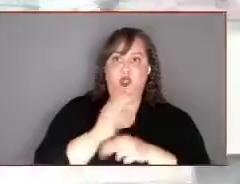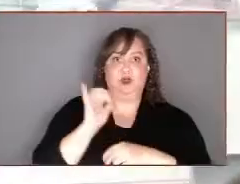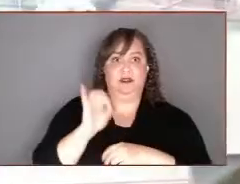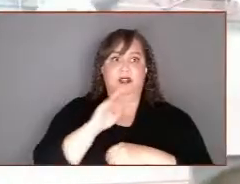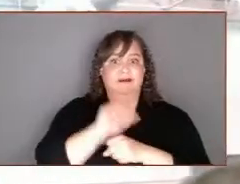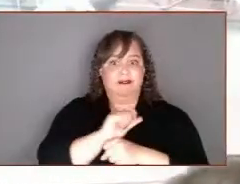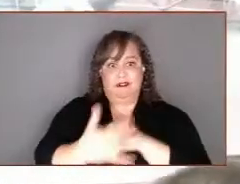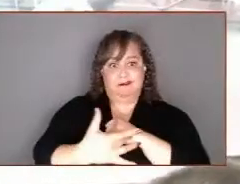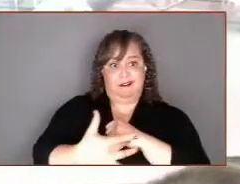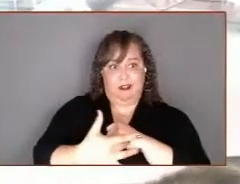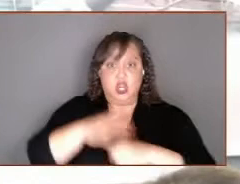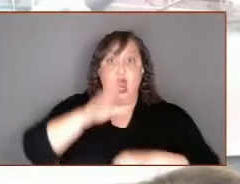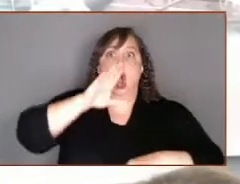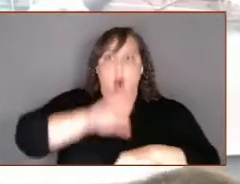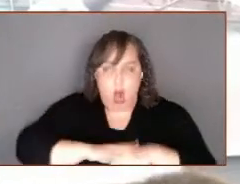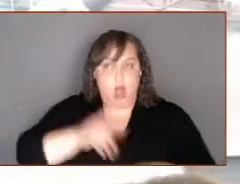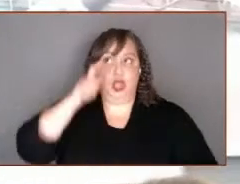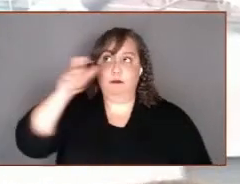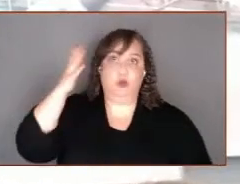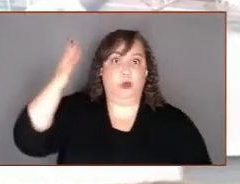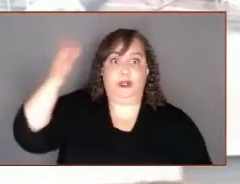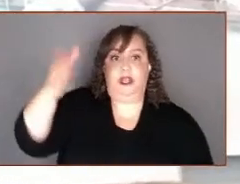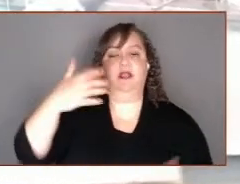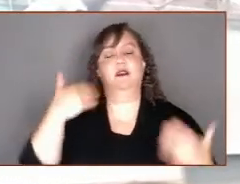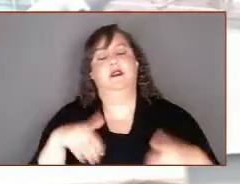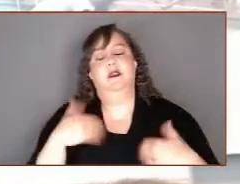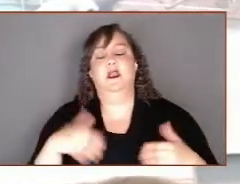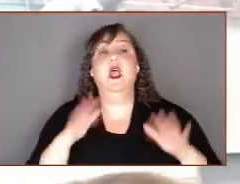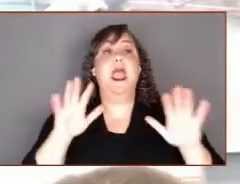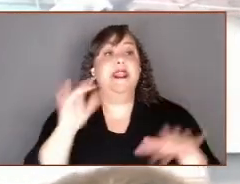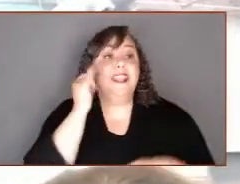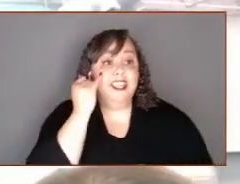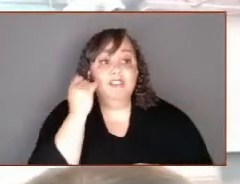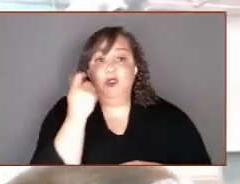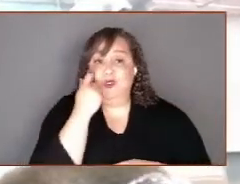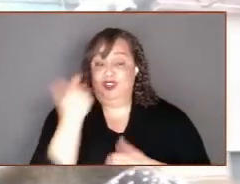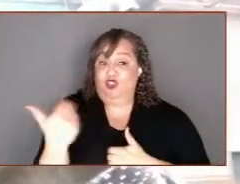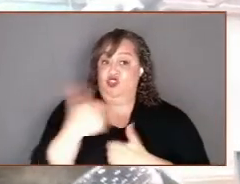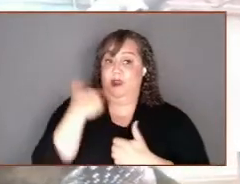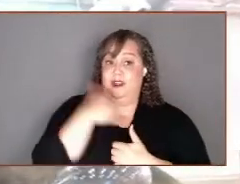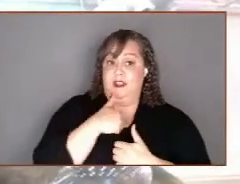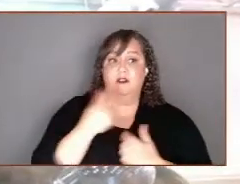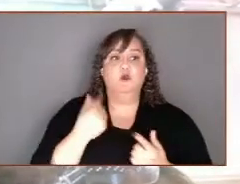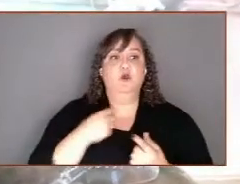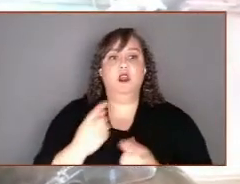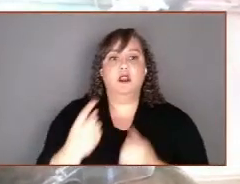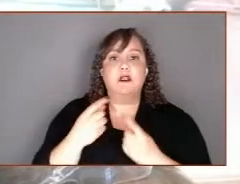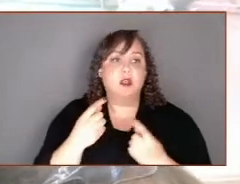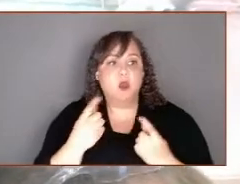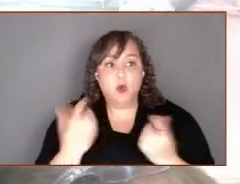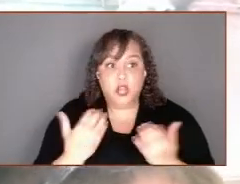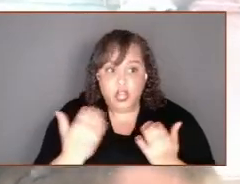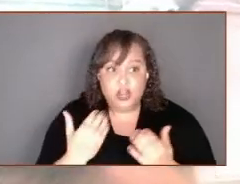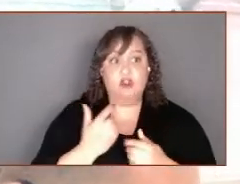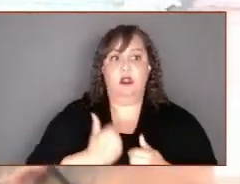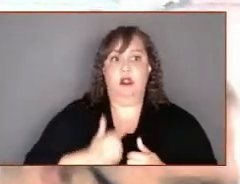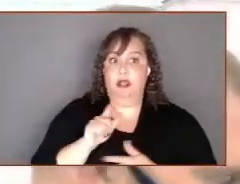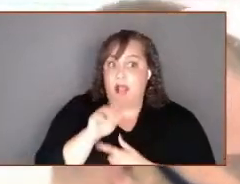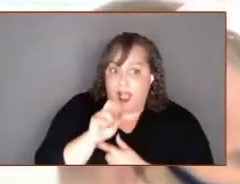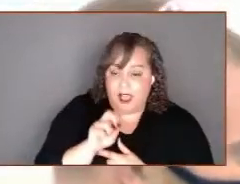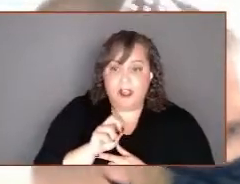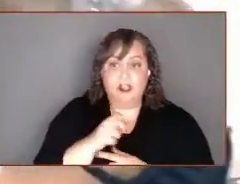miss that. And if you're just now joining us, we are coming to you live from the Moon to Mars Ice and Prospecting Challenge, where